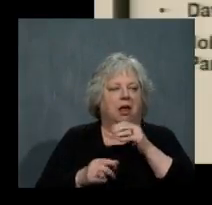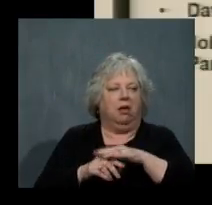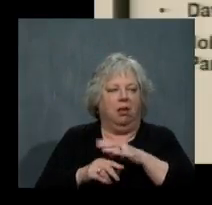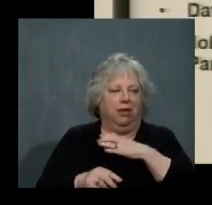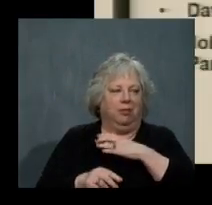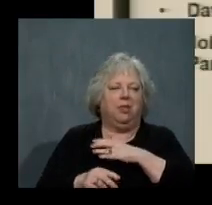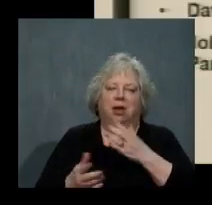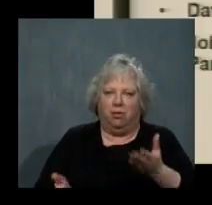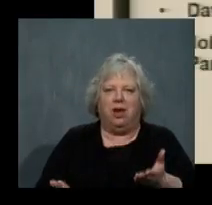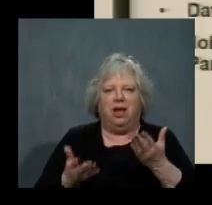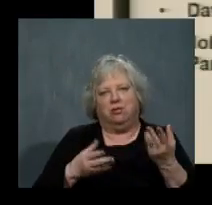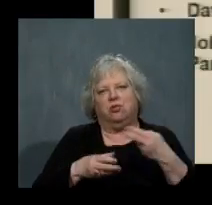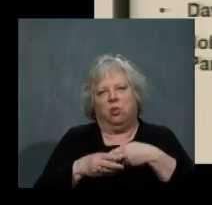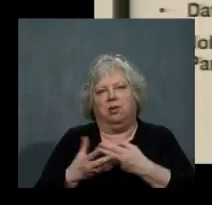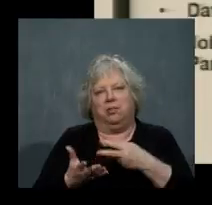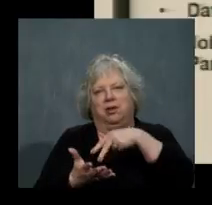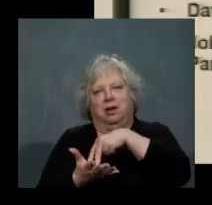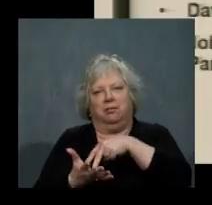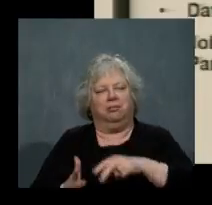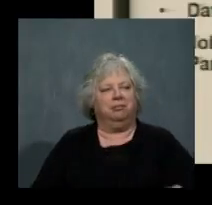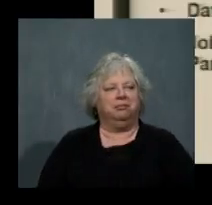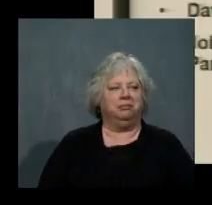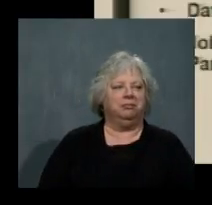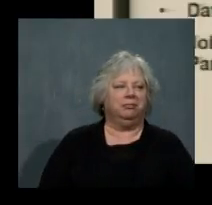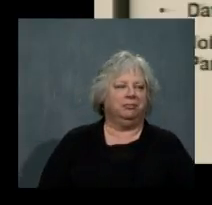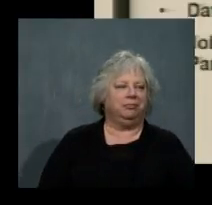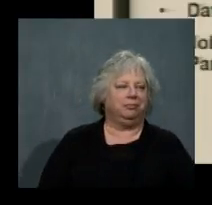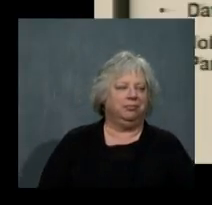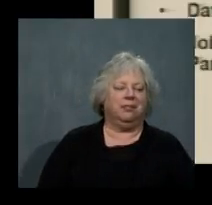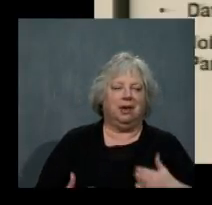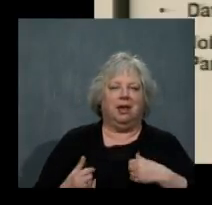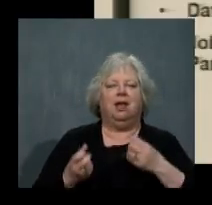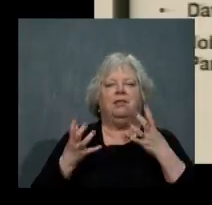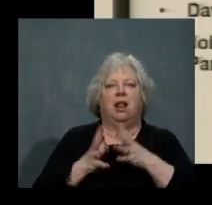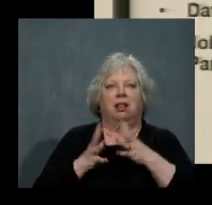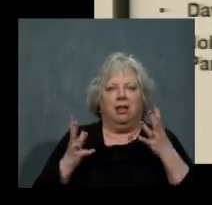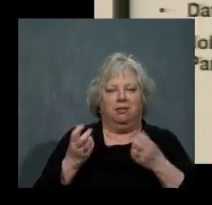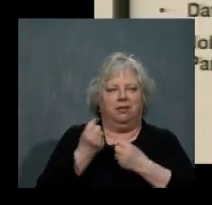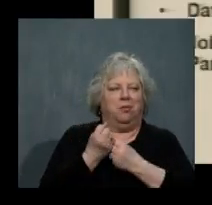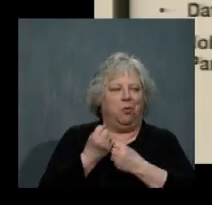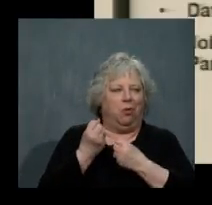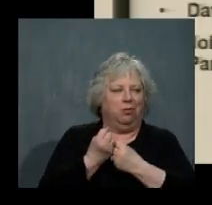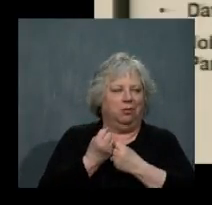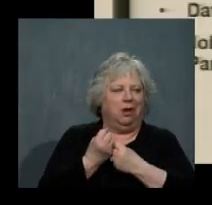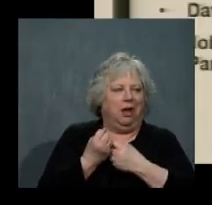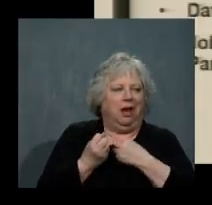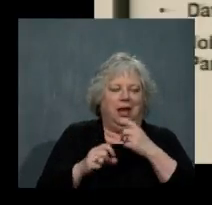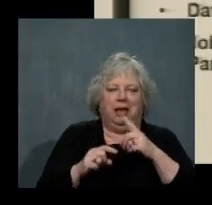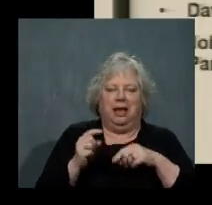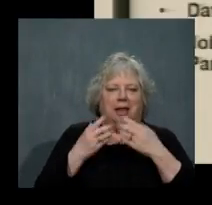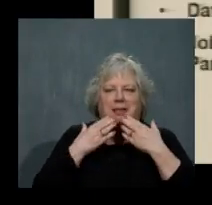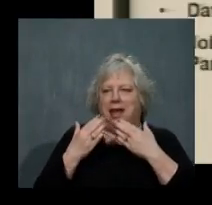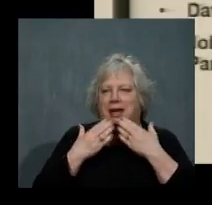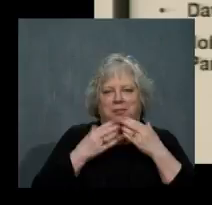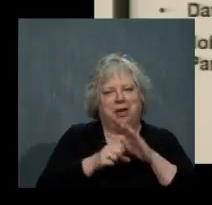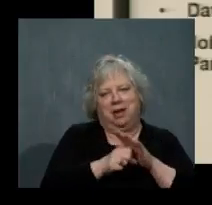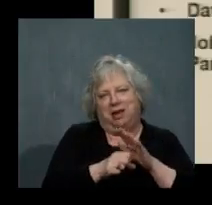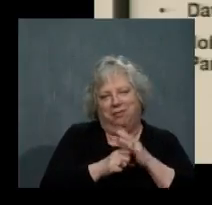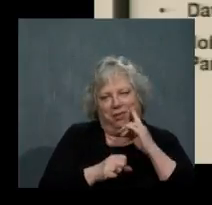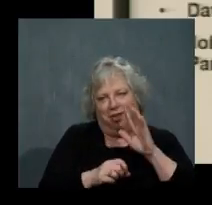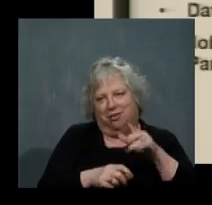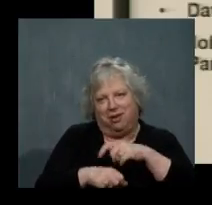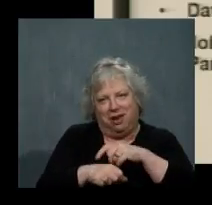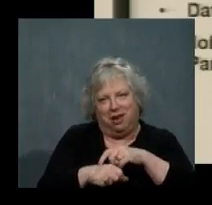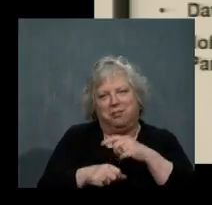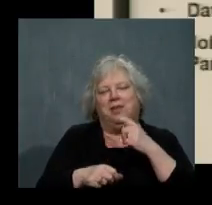committee. Go ahead and stand up if you don't mind, please. We've got a lot of support, and I can't thank them enough for their time and then even being